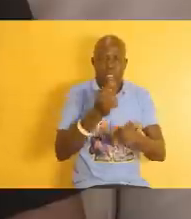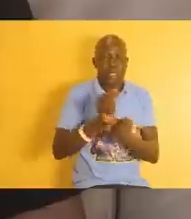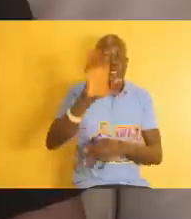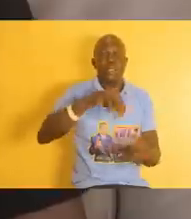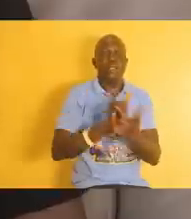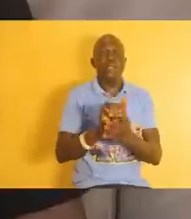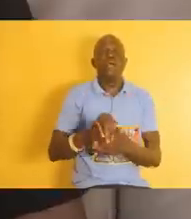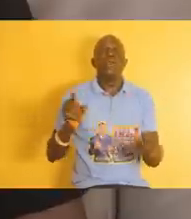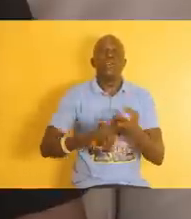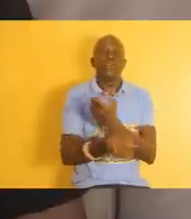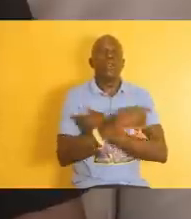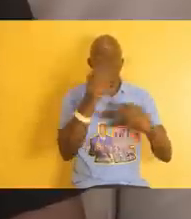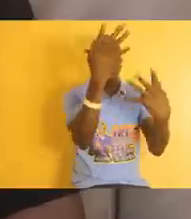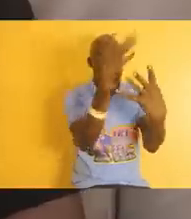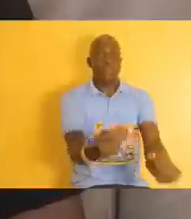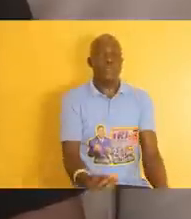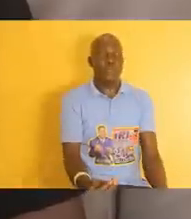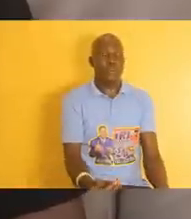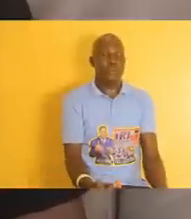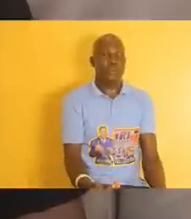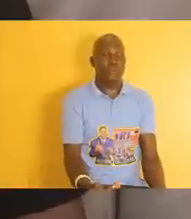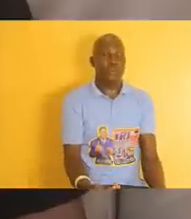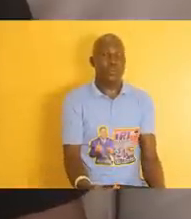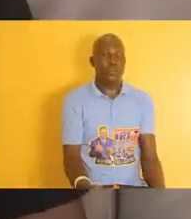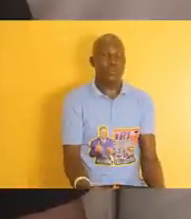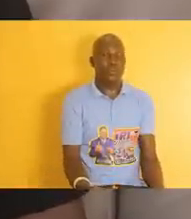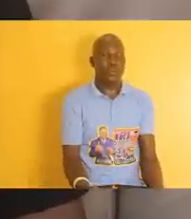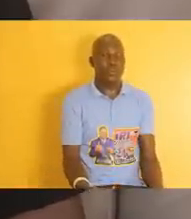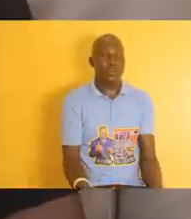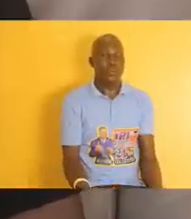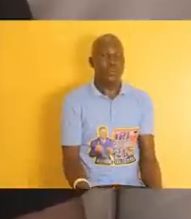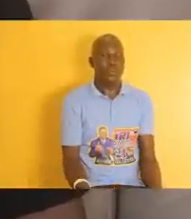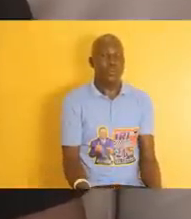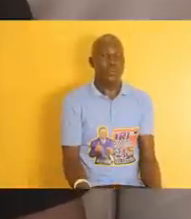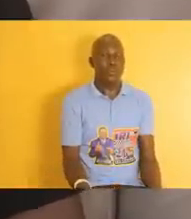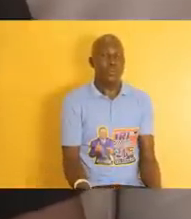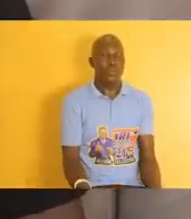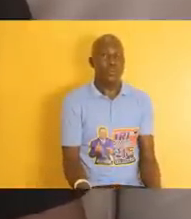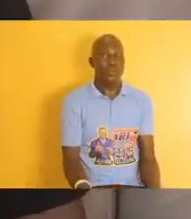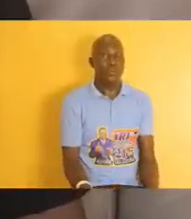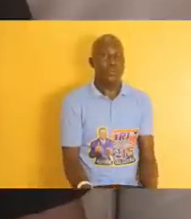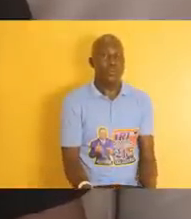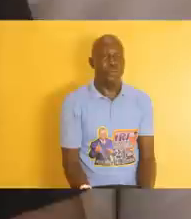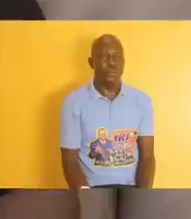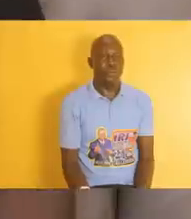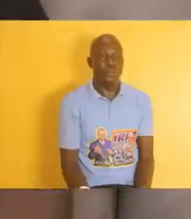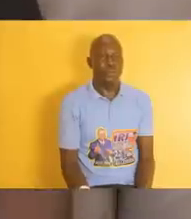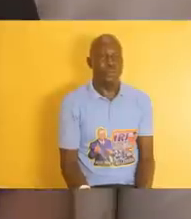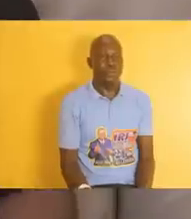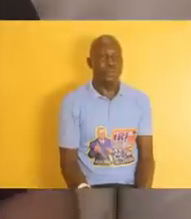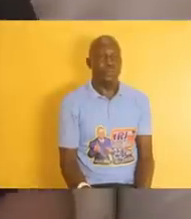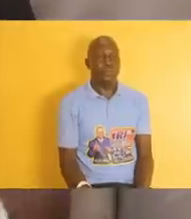life? Solution, why? So solution will come today. That can't wait for me. I want you to what you to Judah. Yes. Israeli at Jerusalem.